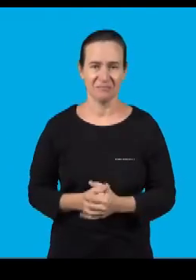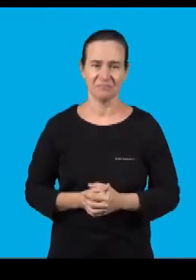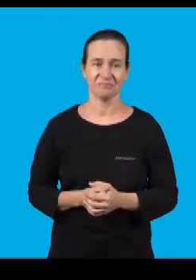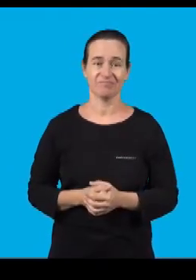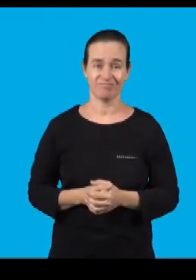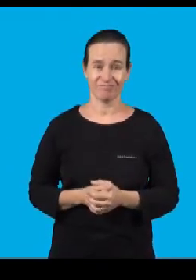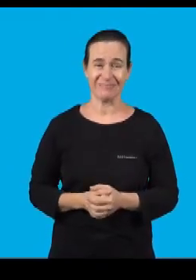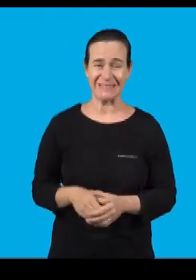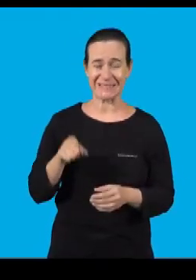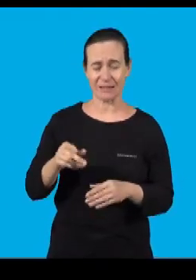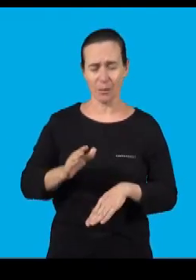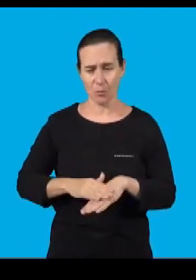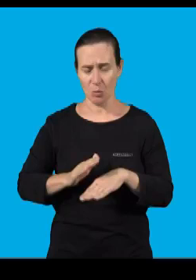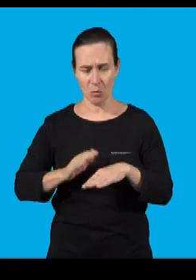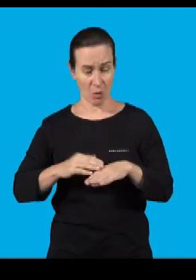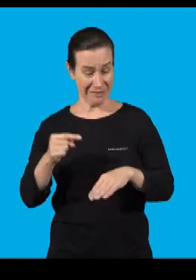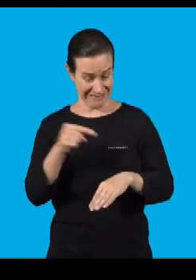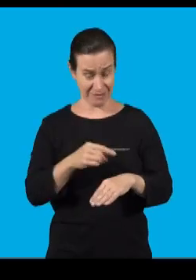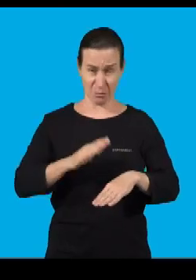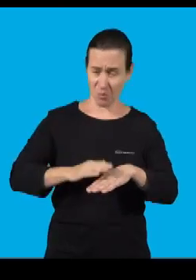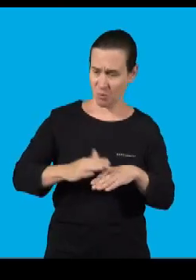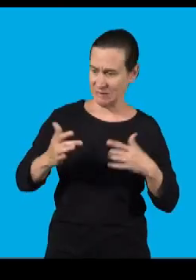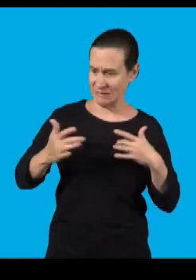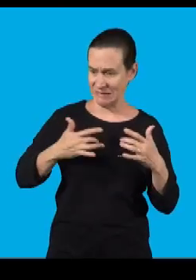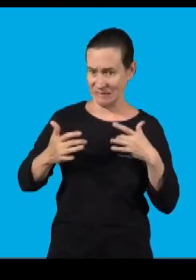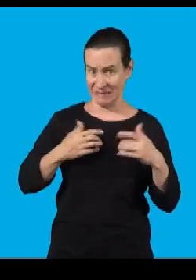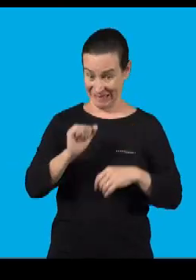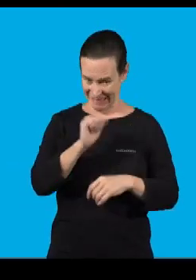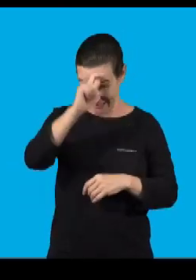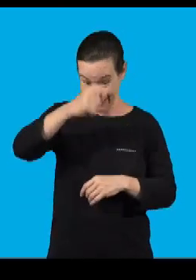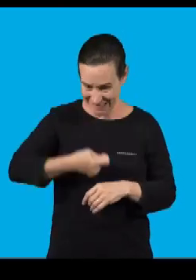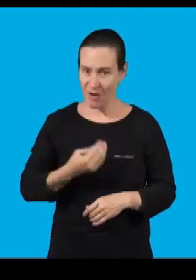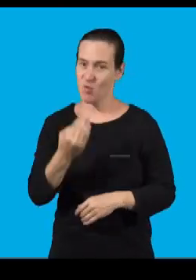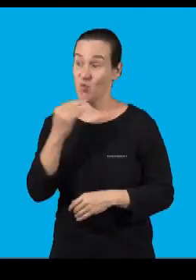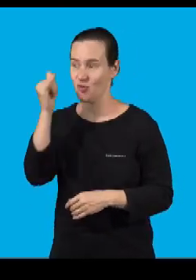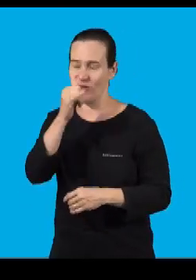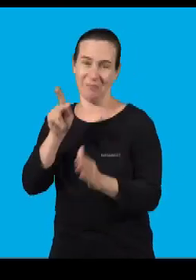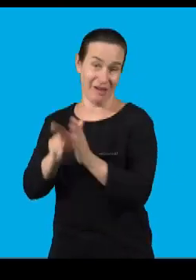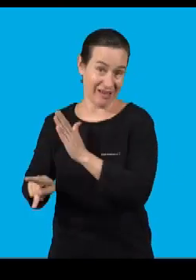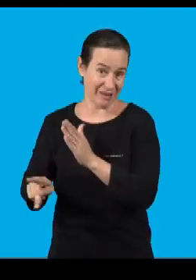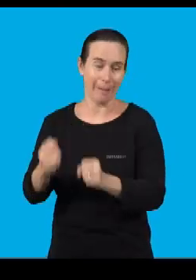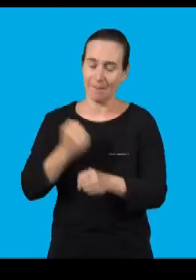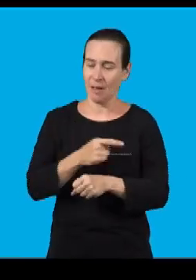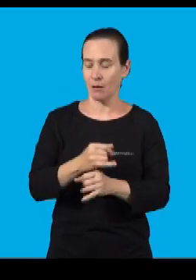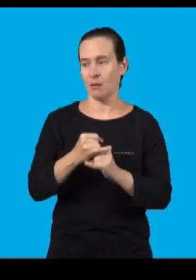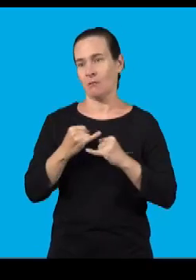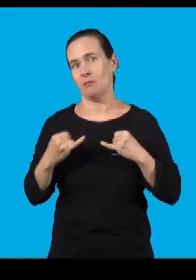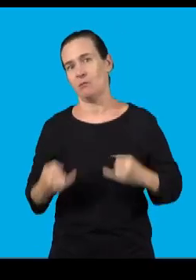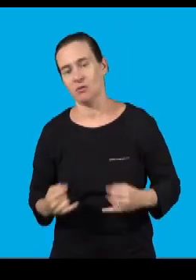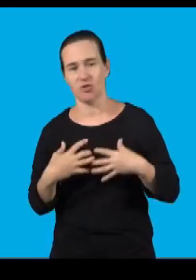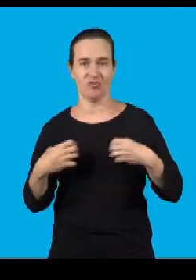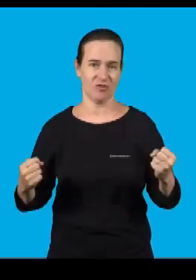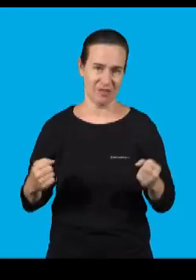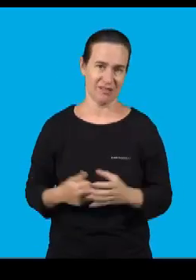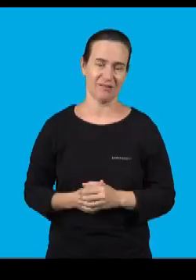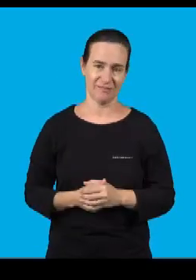dejected. Khumalo's growing fear that his son is involved in the crime also causes his anxiety, all right?